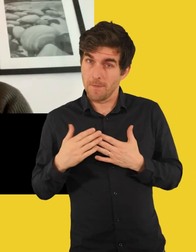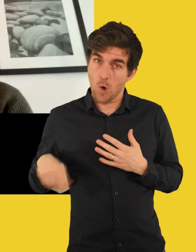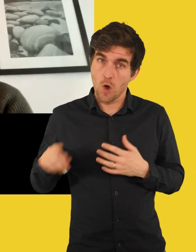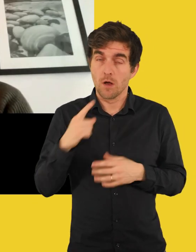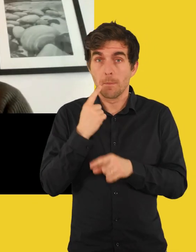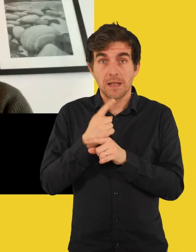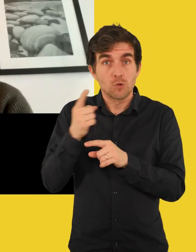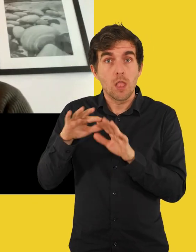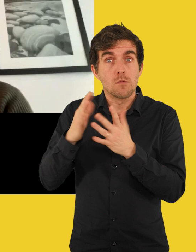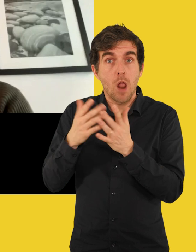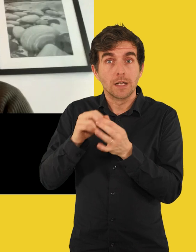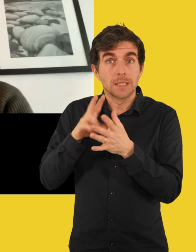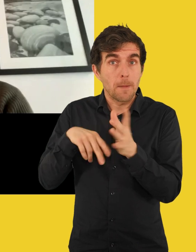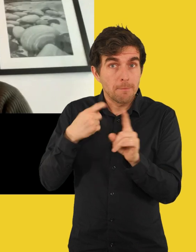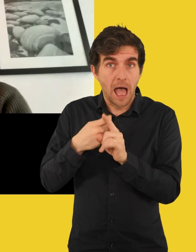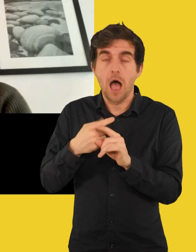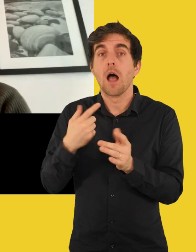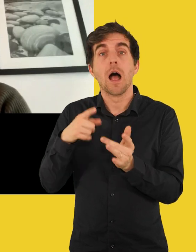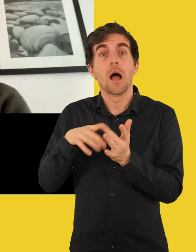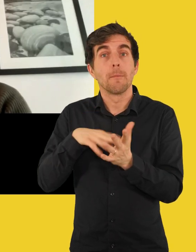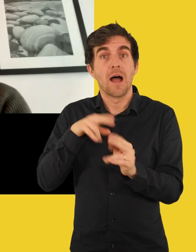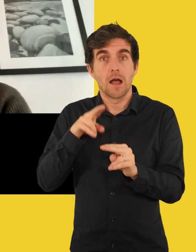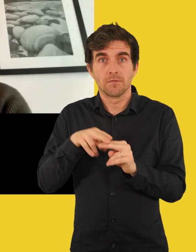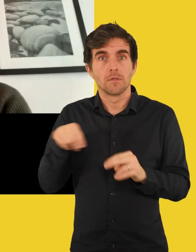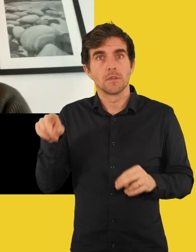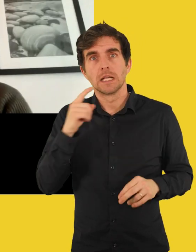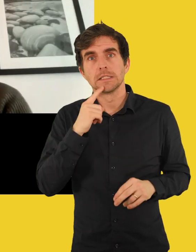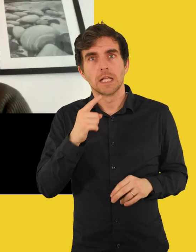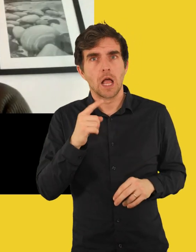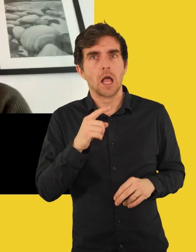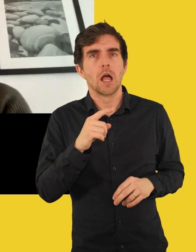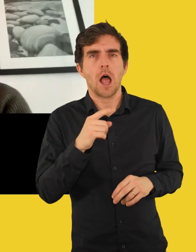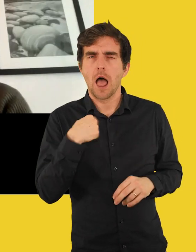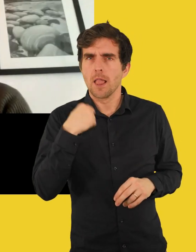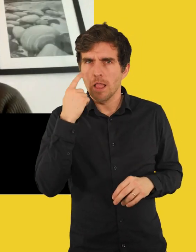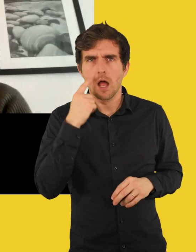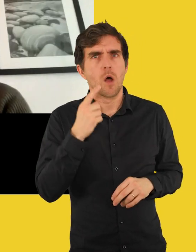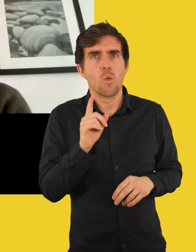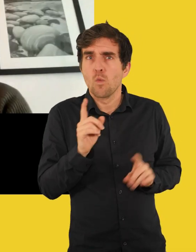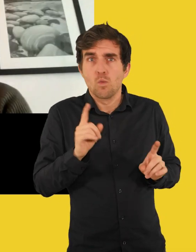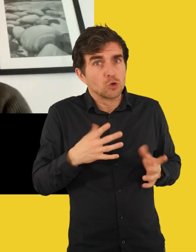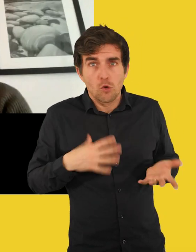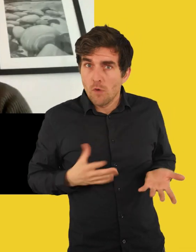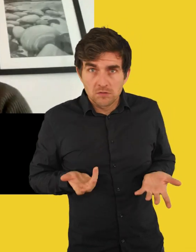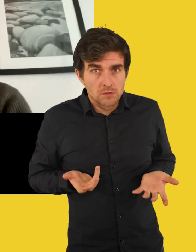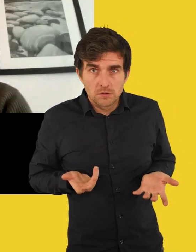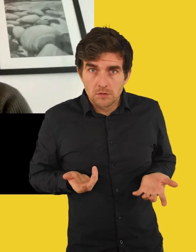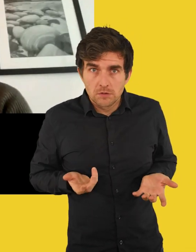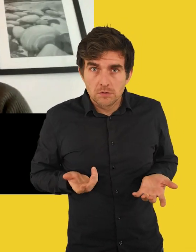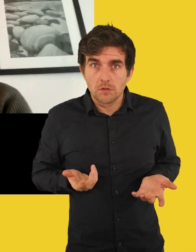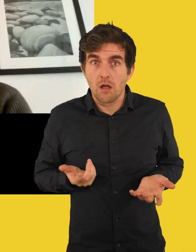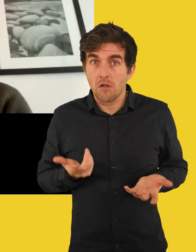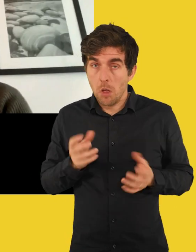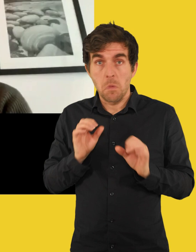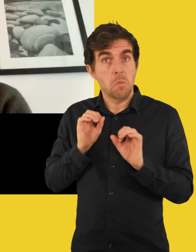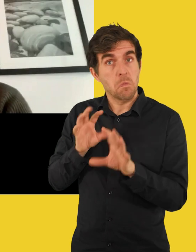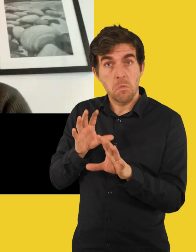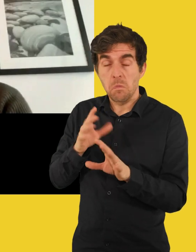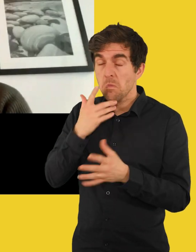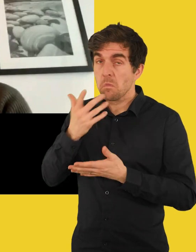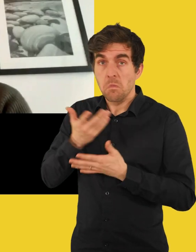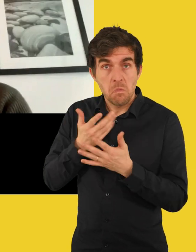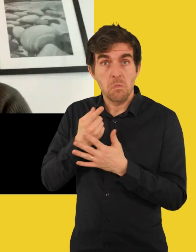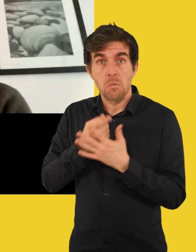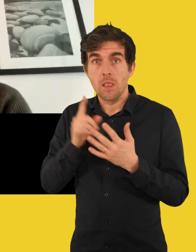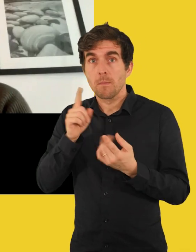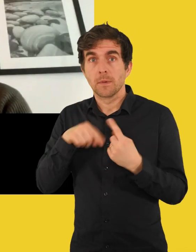realize. When we are invited to speak to the World Bank or the IMF, sometimes when they call up, I think, what do you want? And you then get